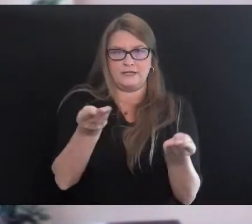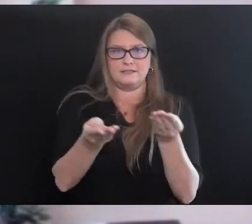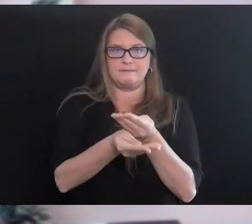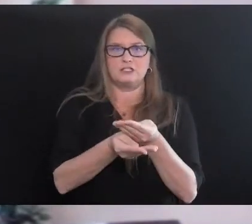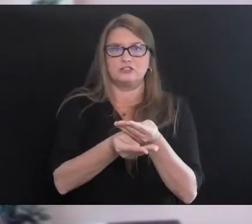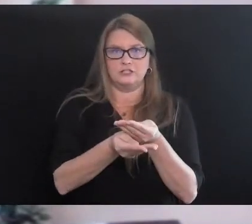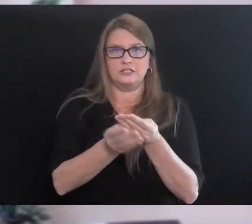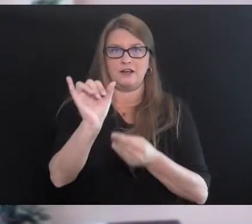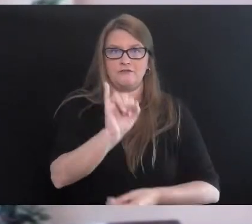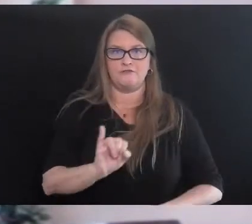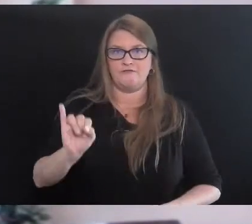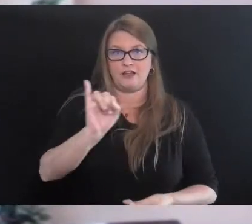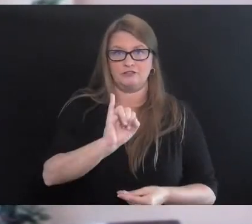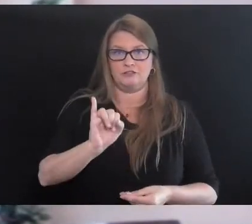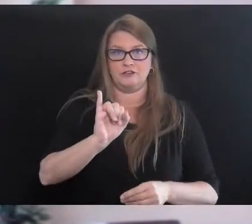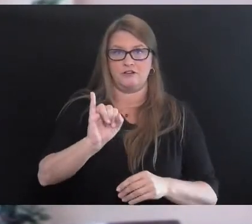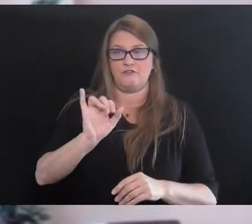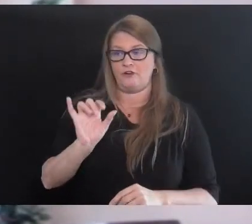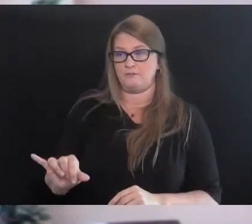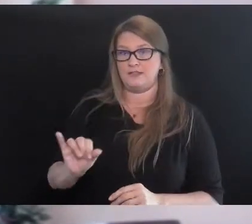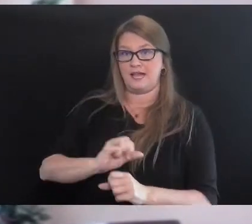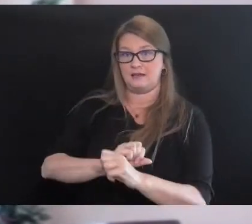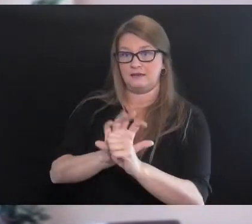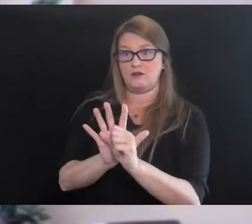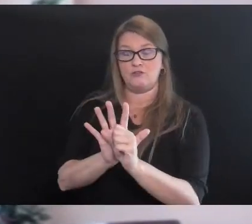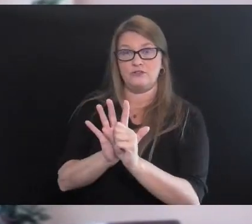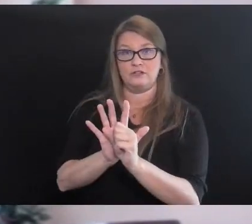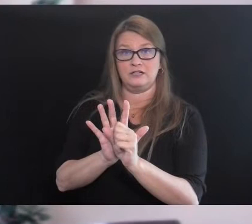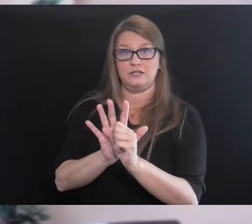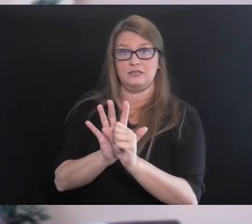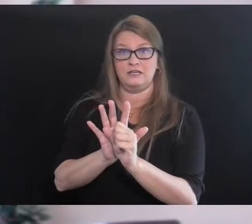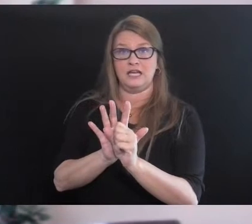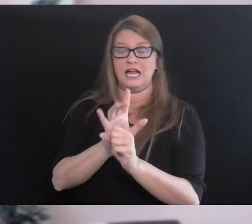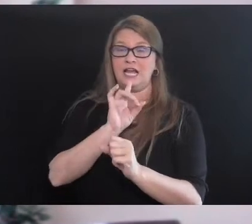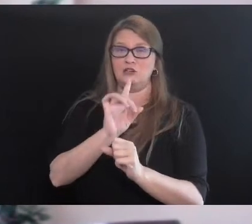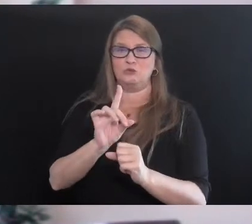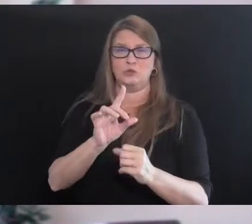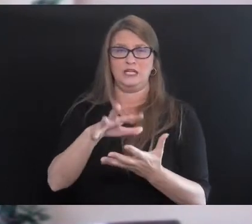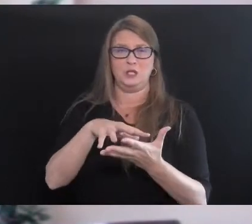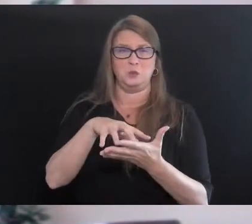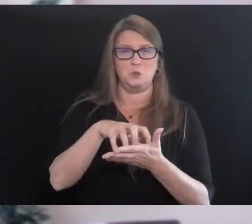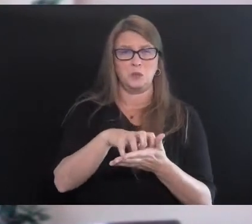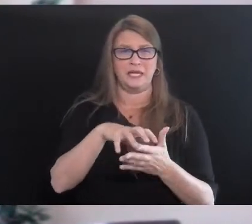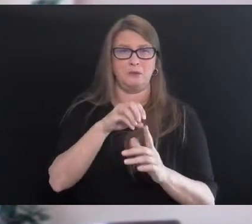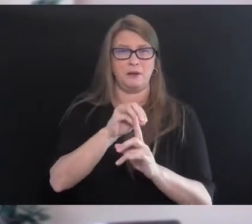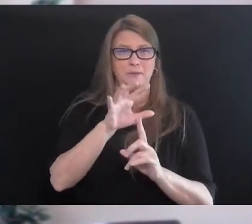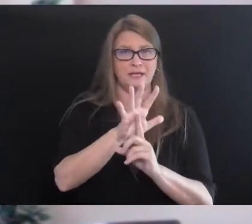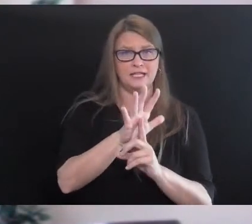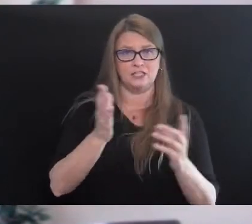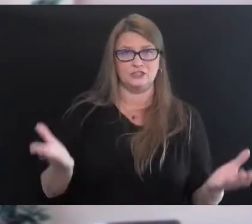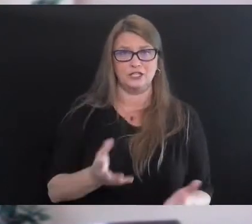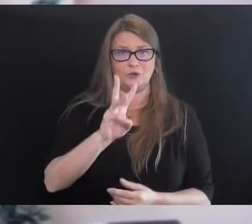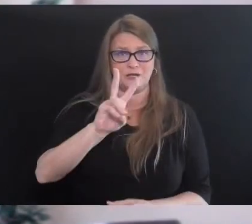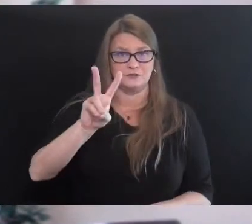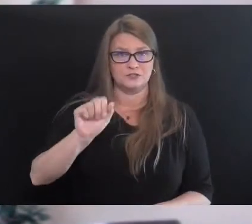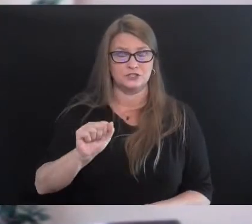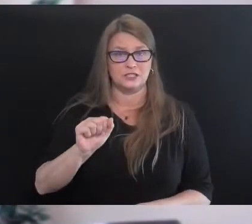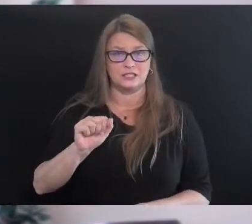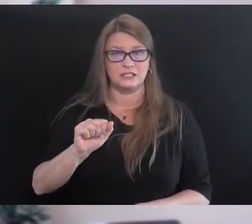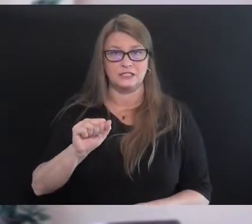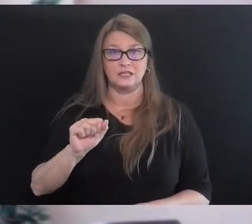of infectiousness of the Omicron variant, and a very vulnerable population that we have in West Virginia with